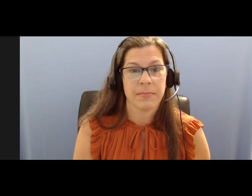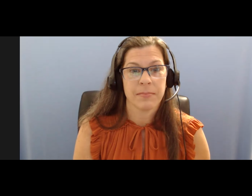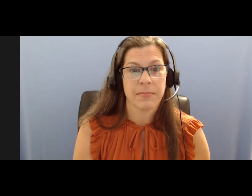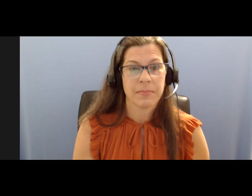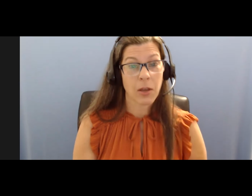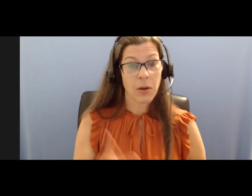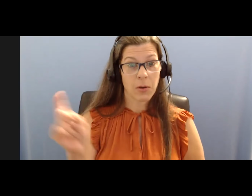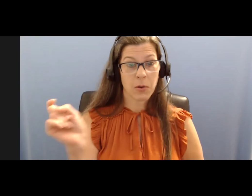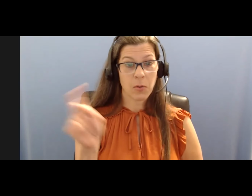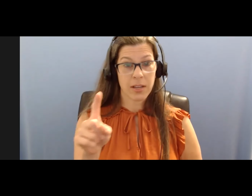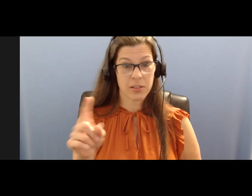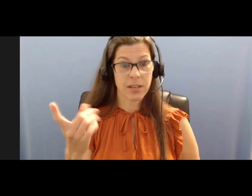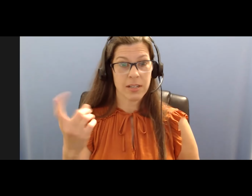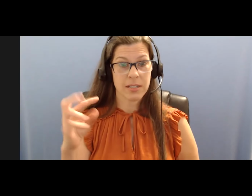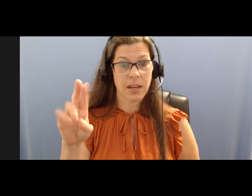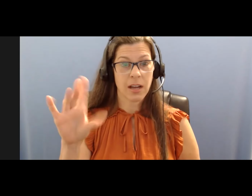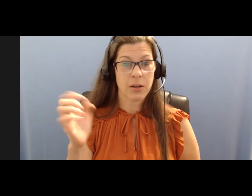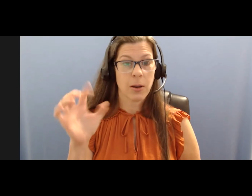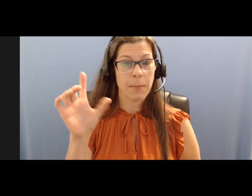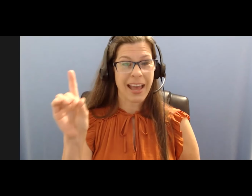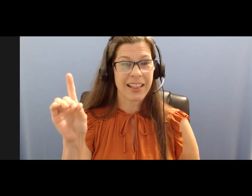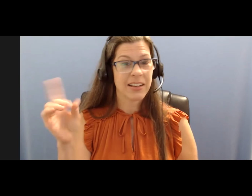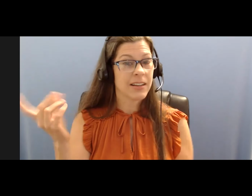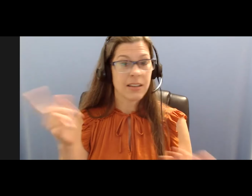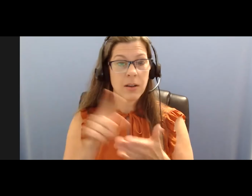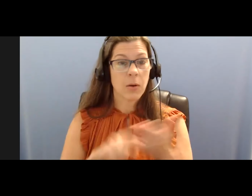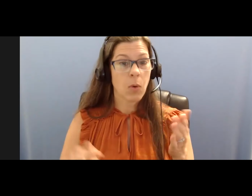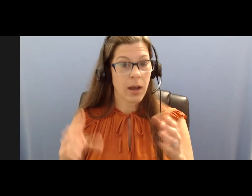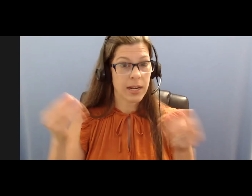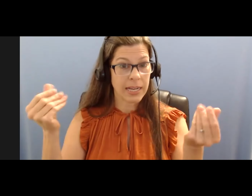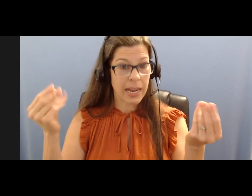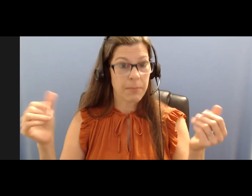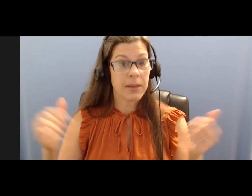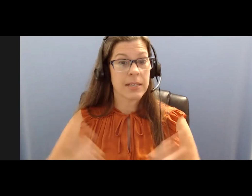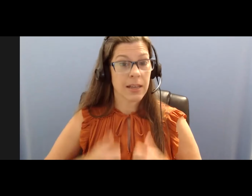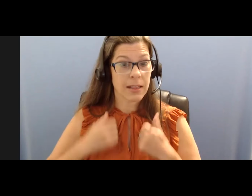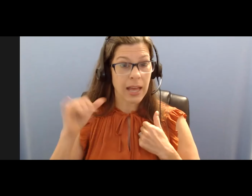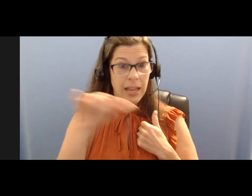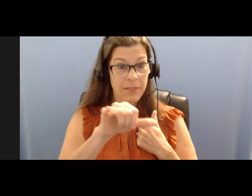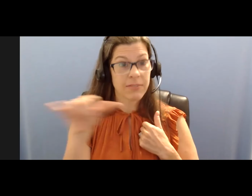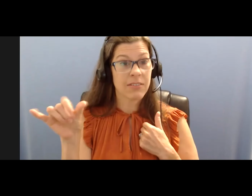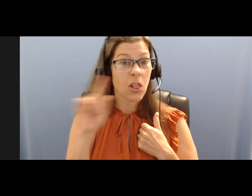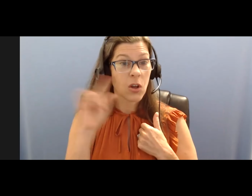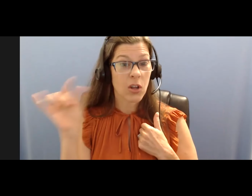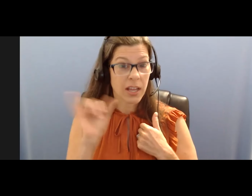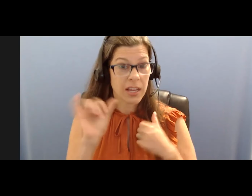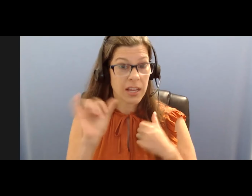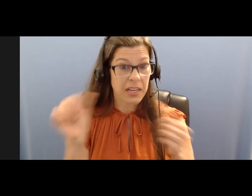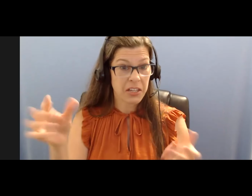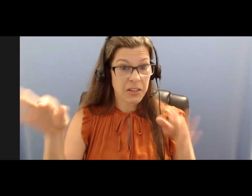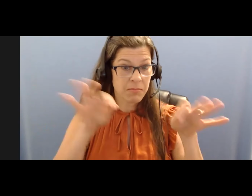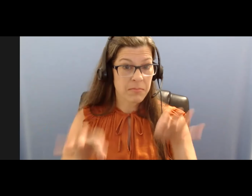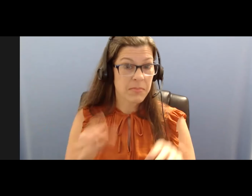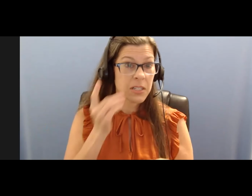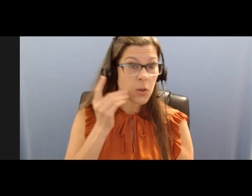Here's a question to Dr. Ballard. What is campus life like? Can you tell us about